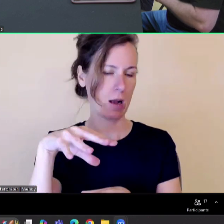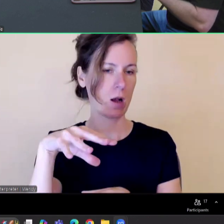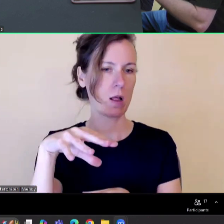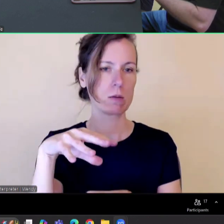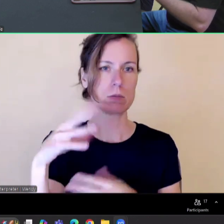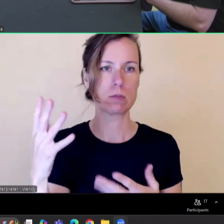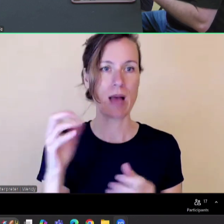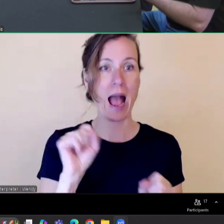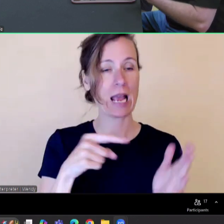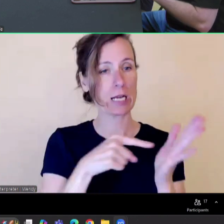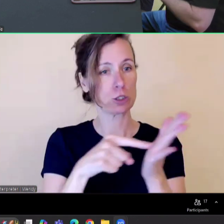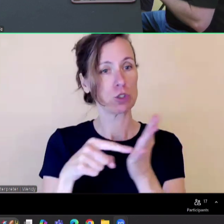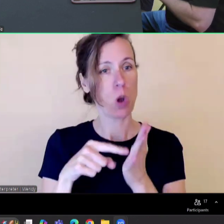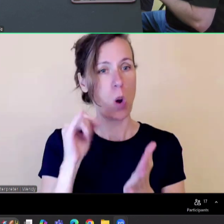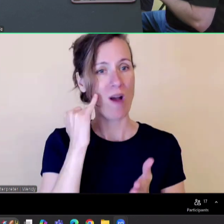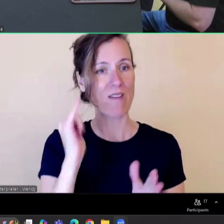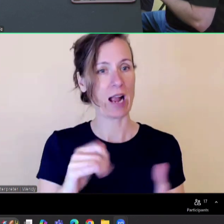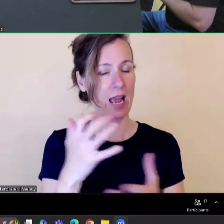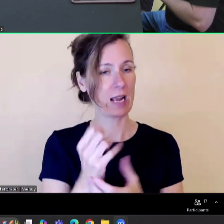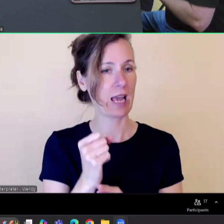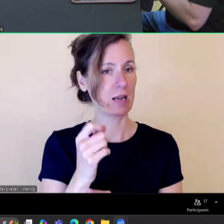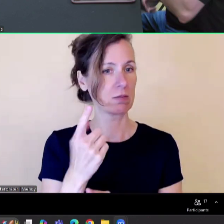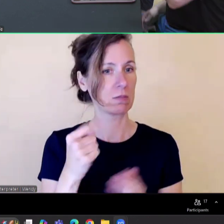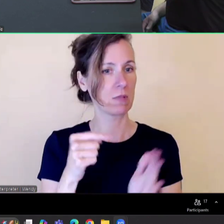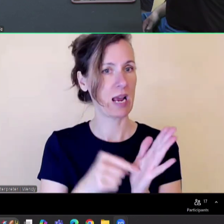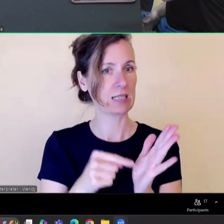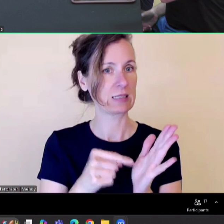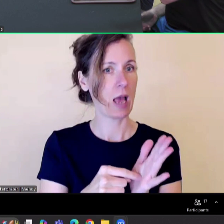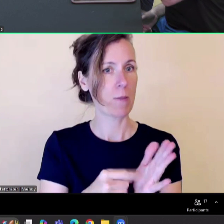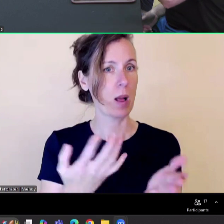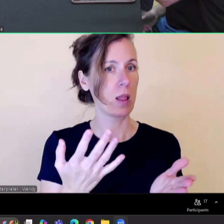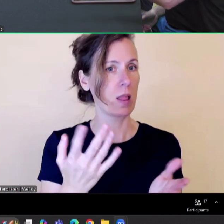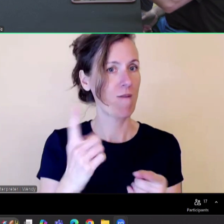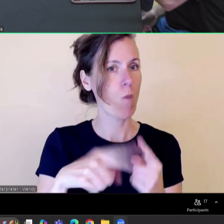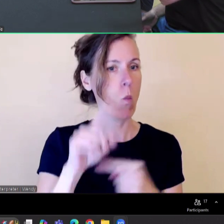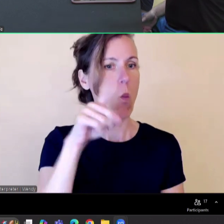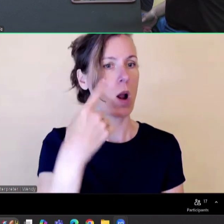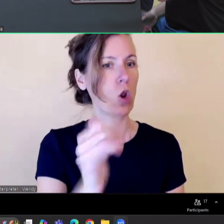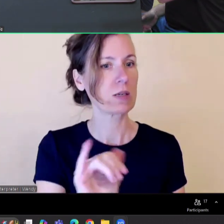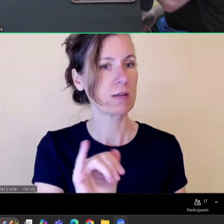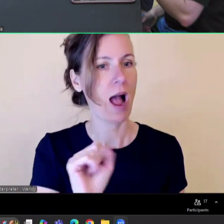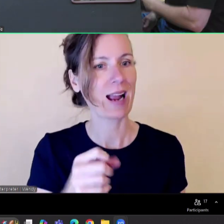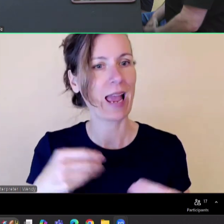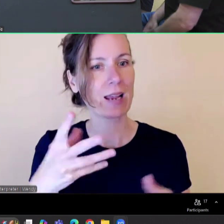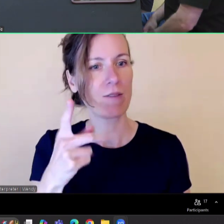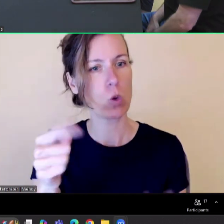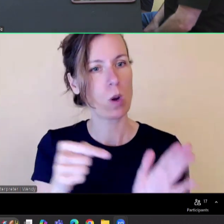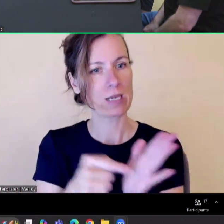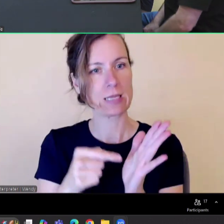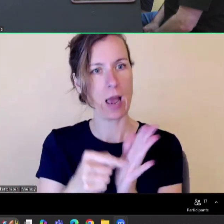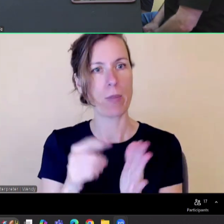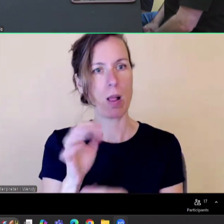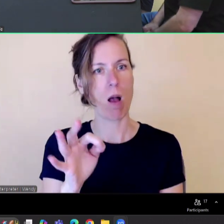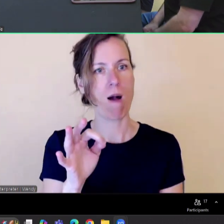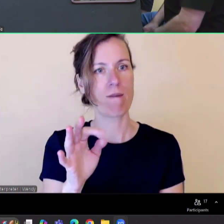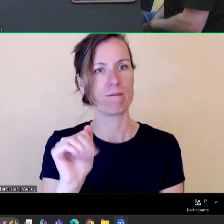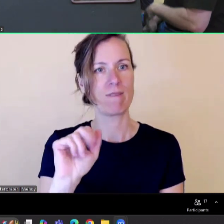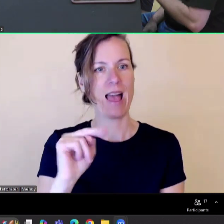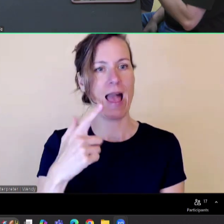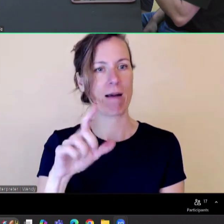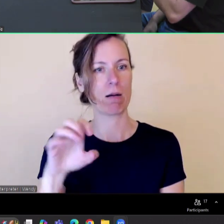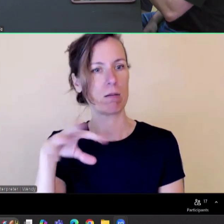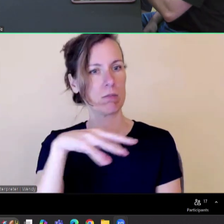an example of what it looks like and give you an example of kind of, you know, the angle, the difference. But